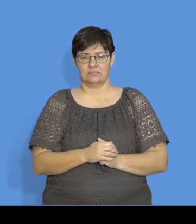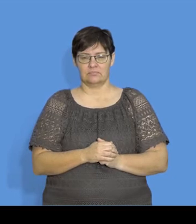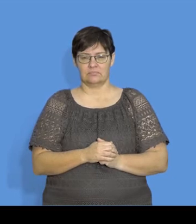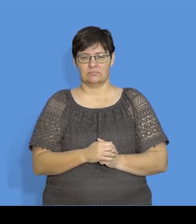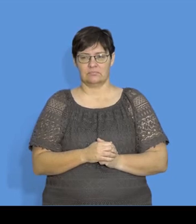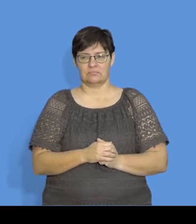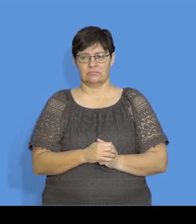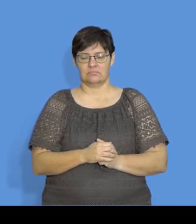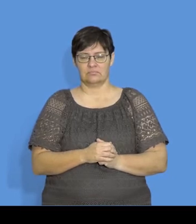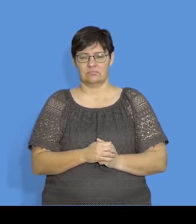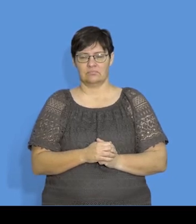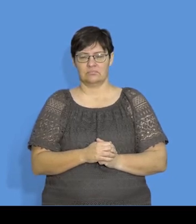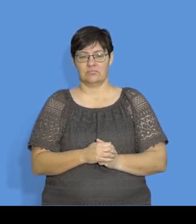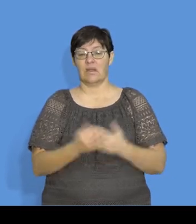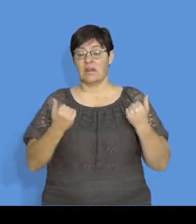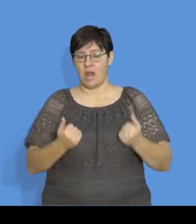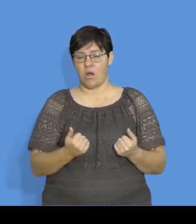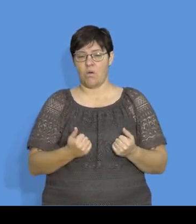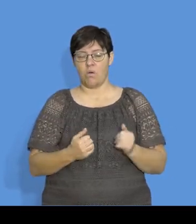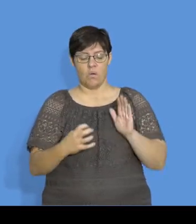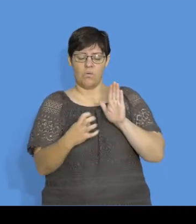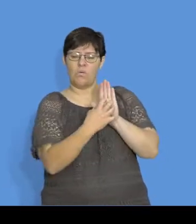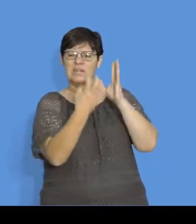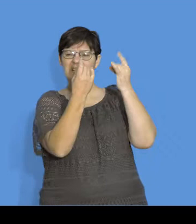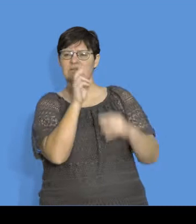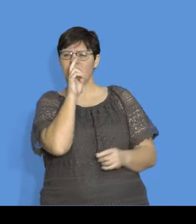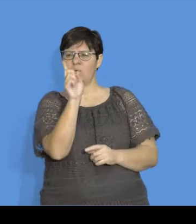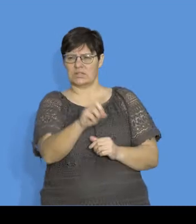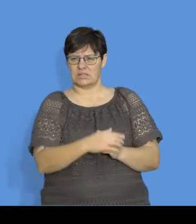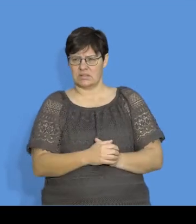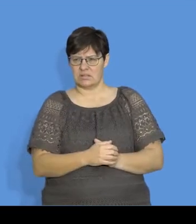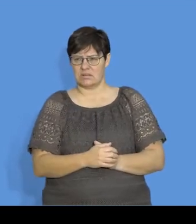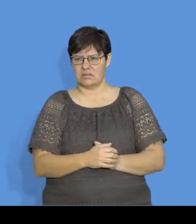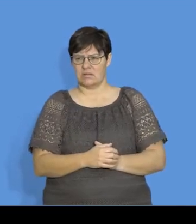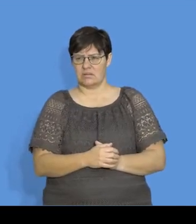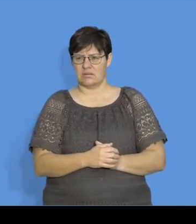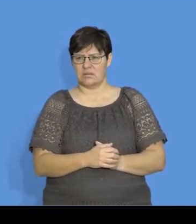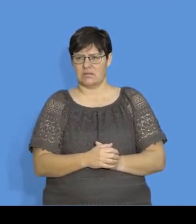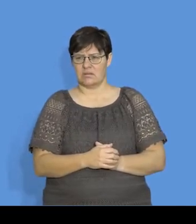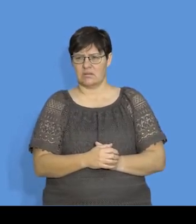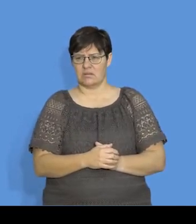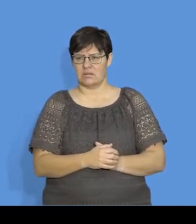Let's look at, so what are we going to look under our statistics? We're going to look at,